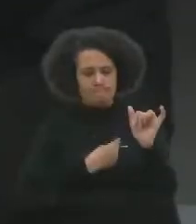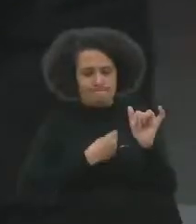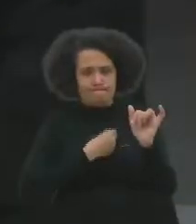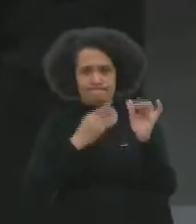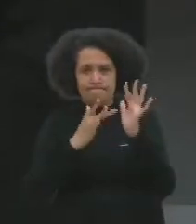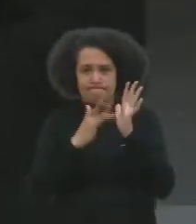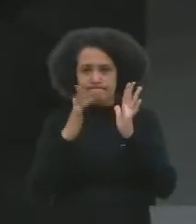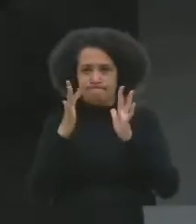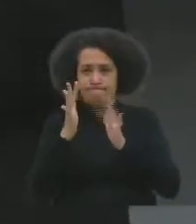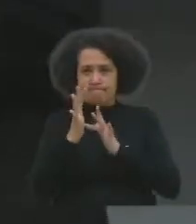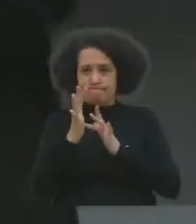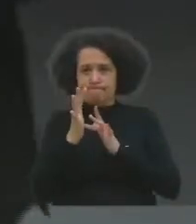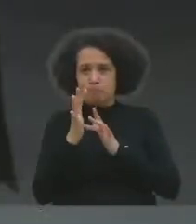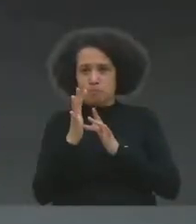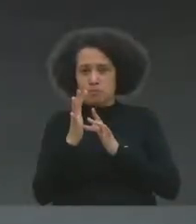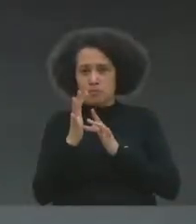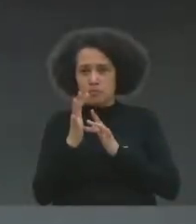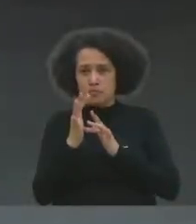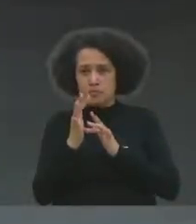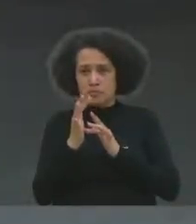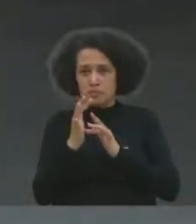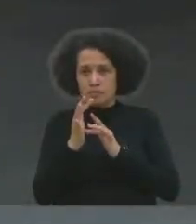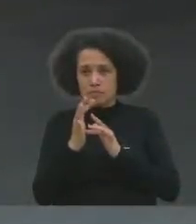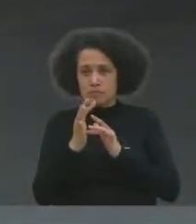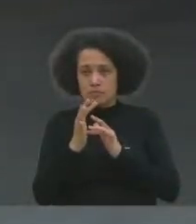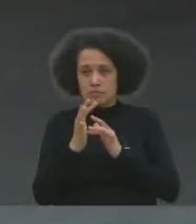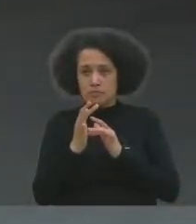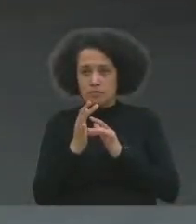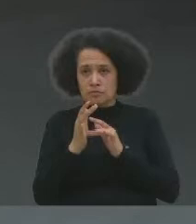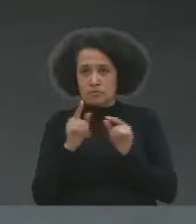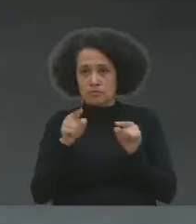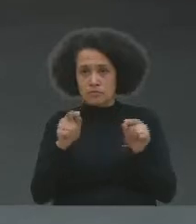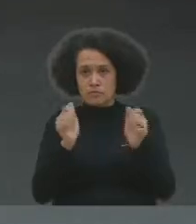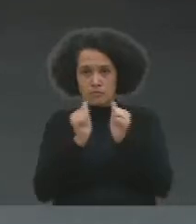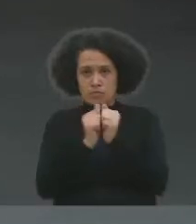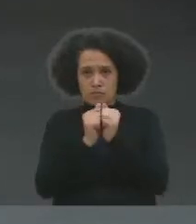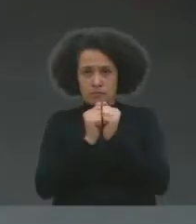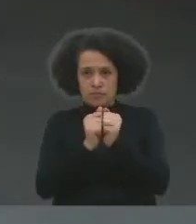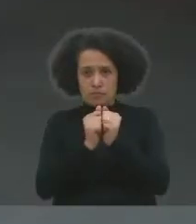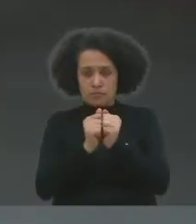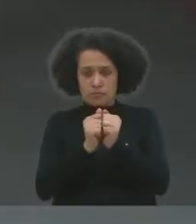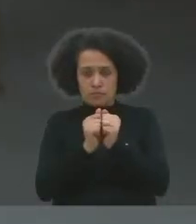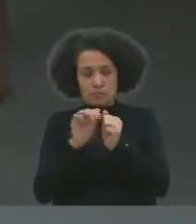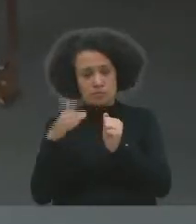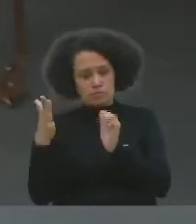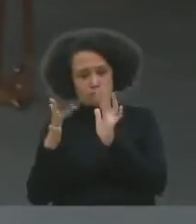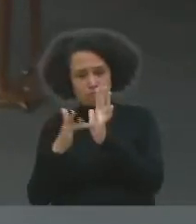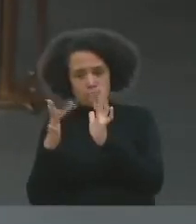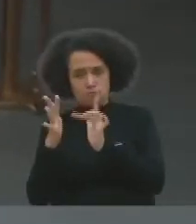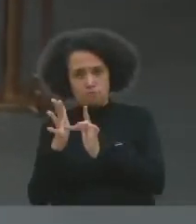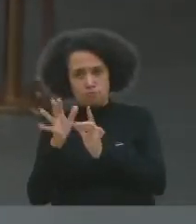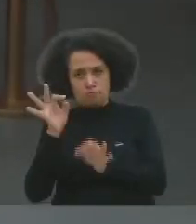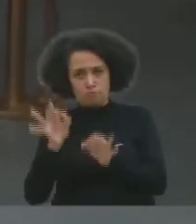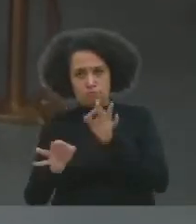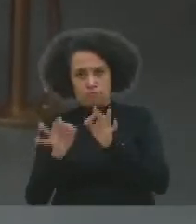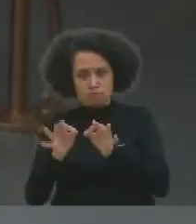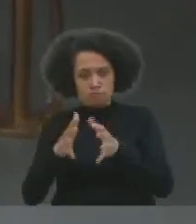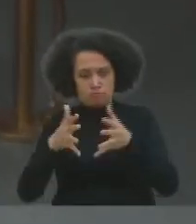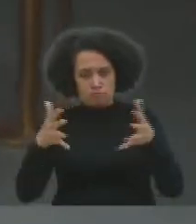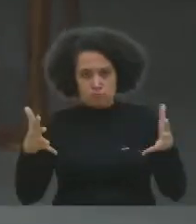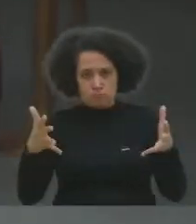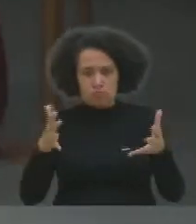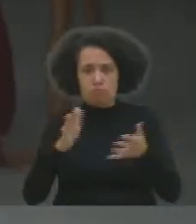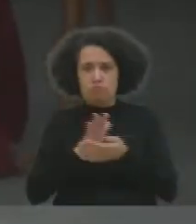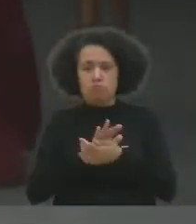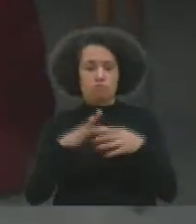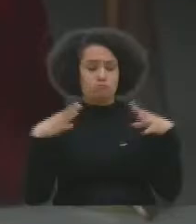they will serve at the great judgment. E eles vão estar ao lado de Jesus no grande julgamento. When Michael and the angel